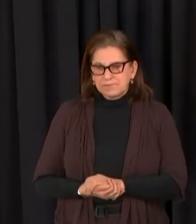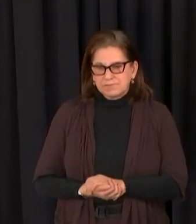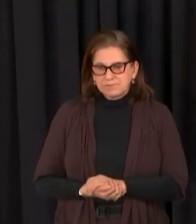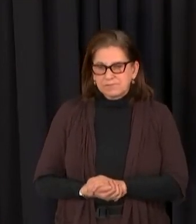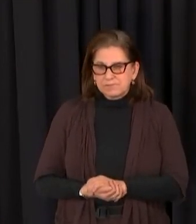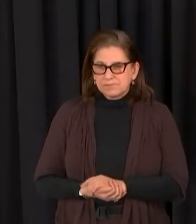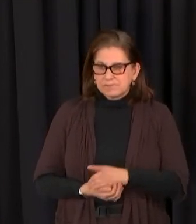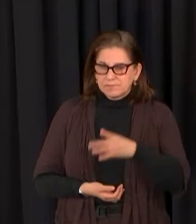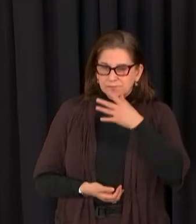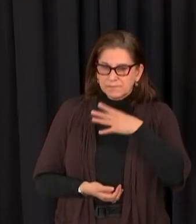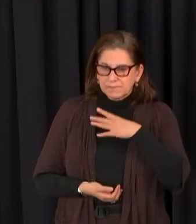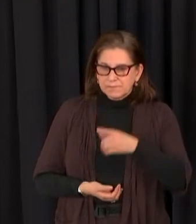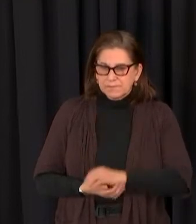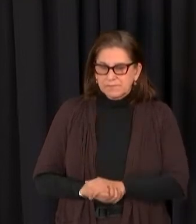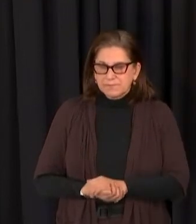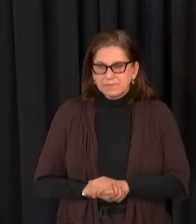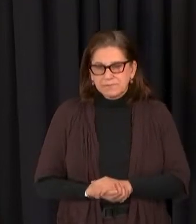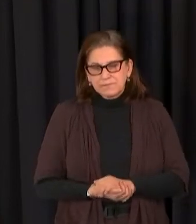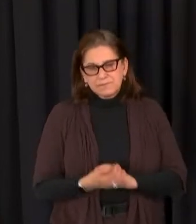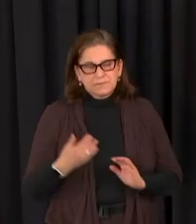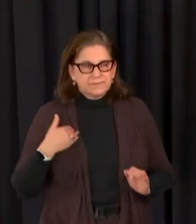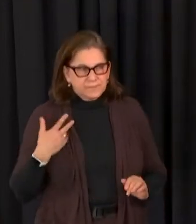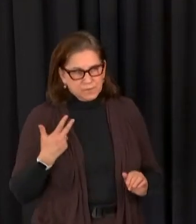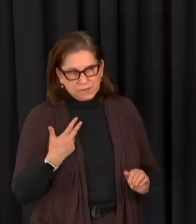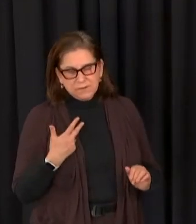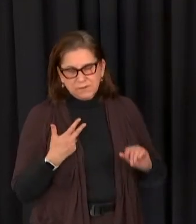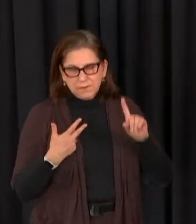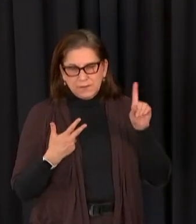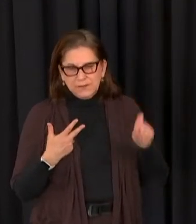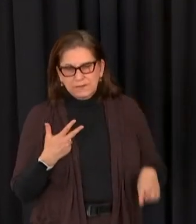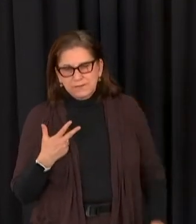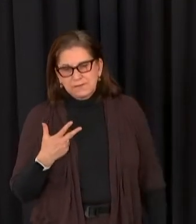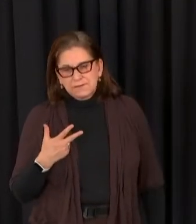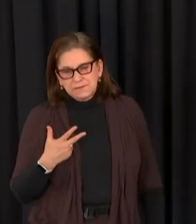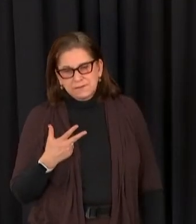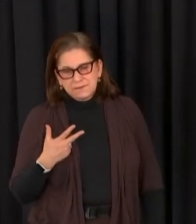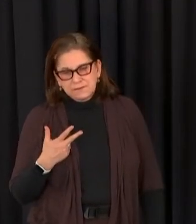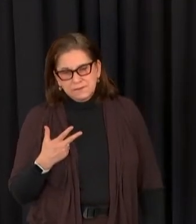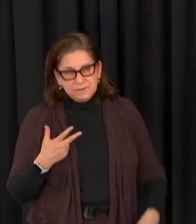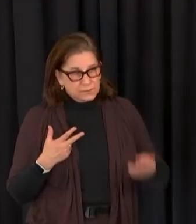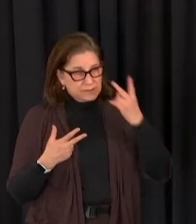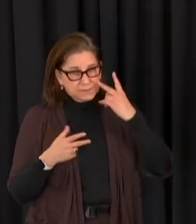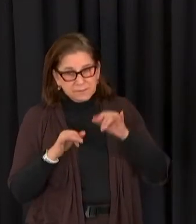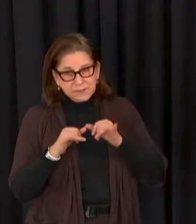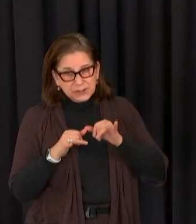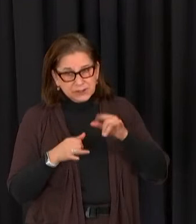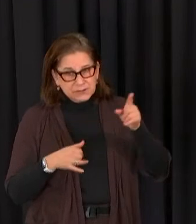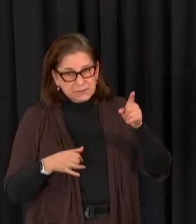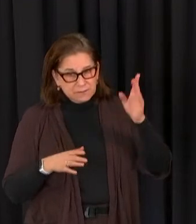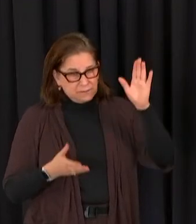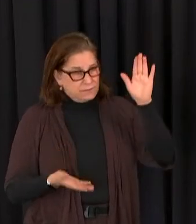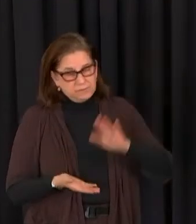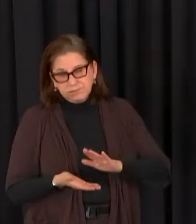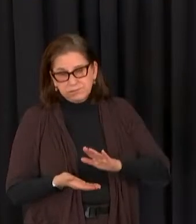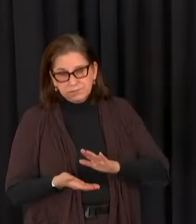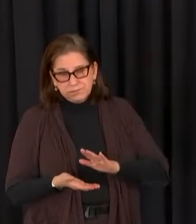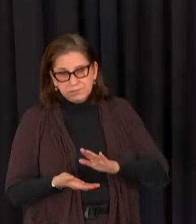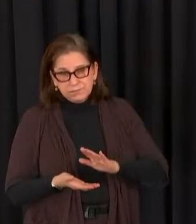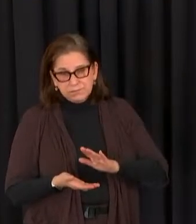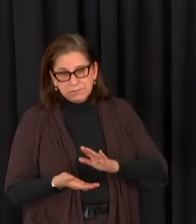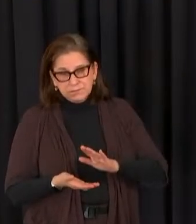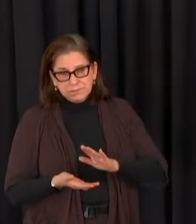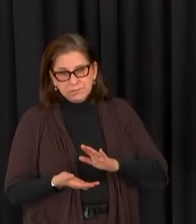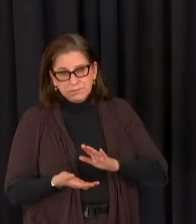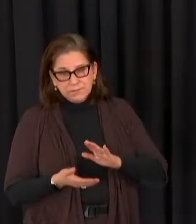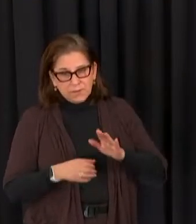3 questions. First for Dr. Nesbitt. So, we've seen metrics drastically drop in the area. I understand daily case rate is